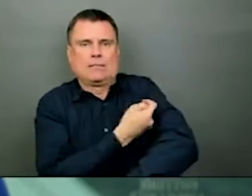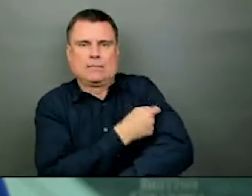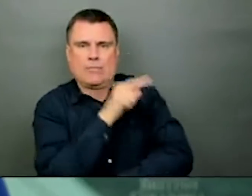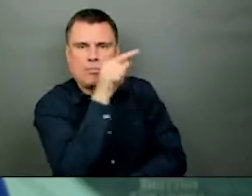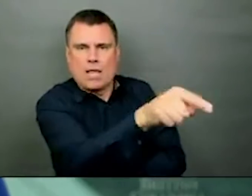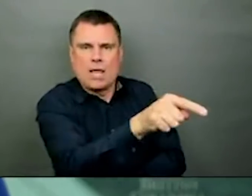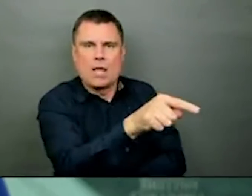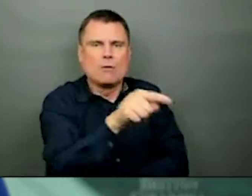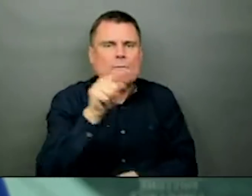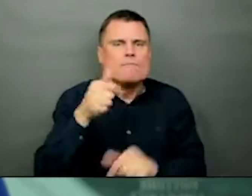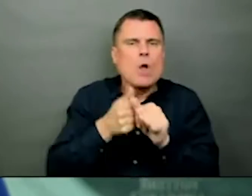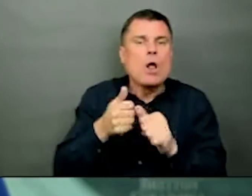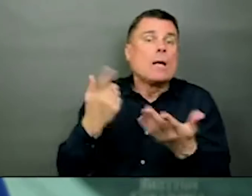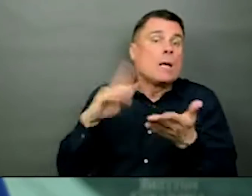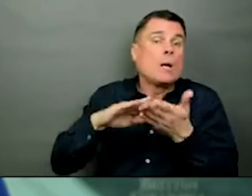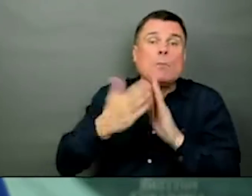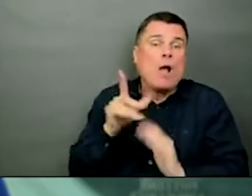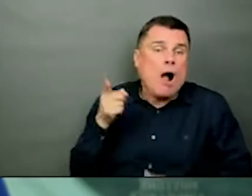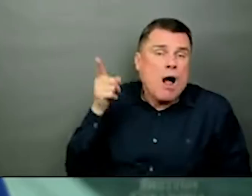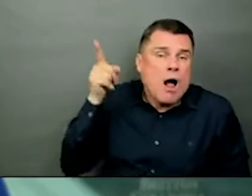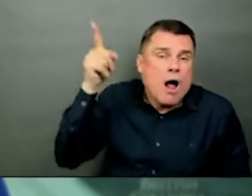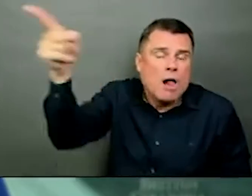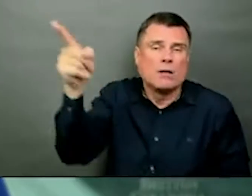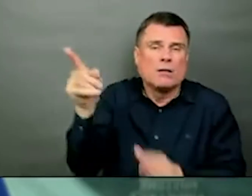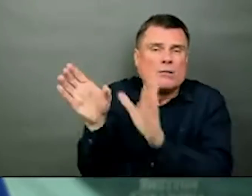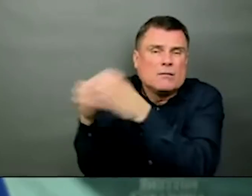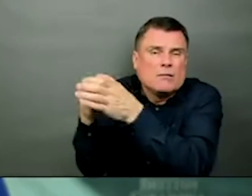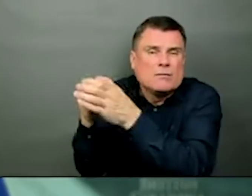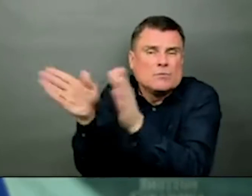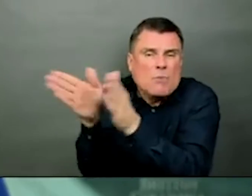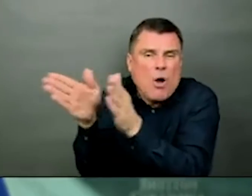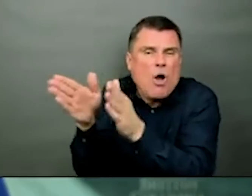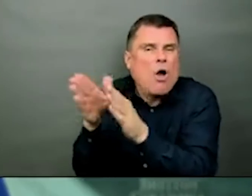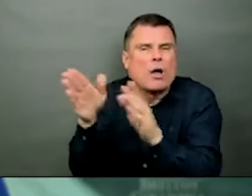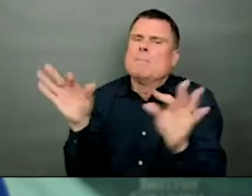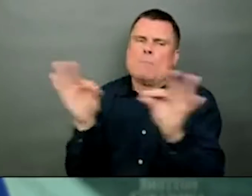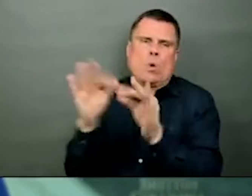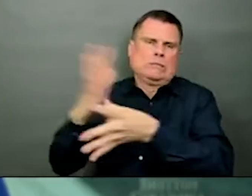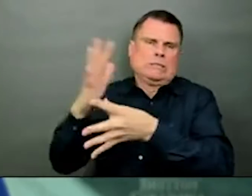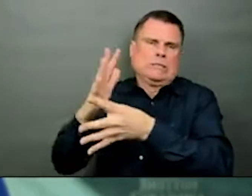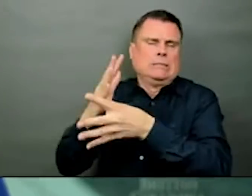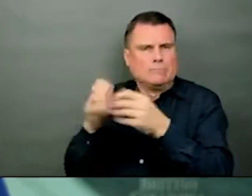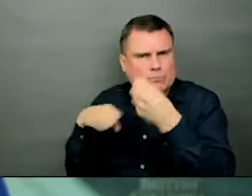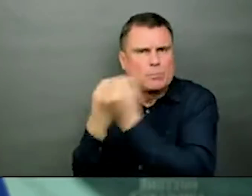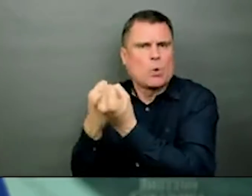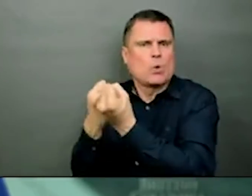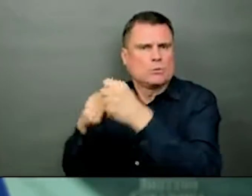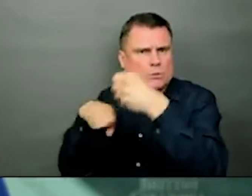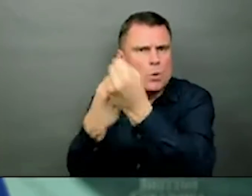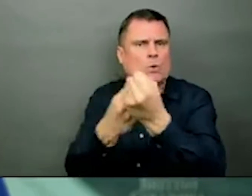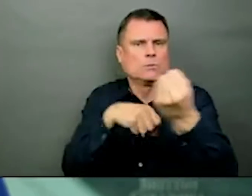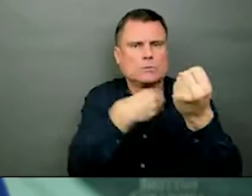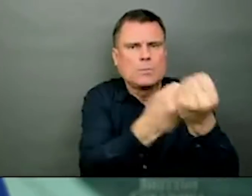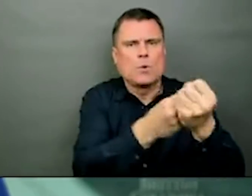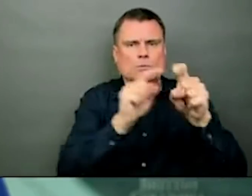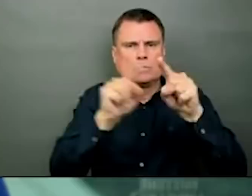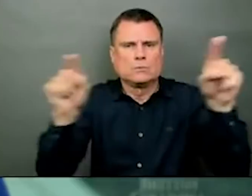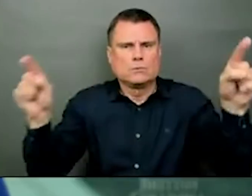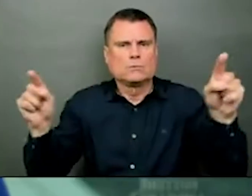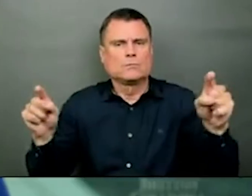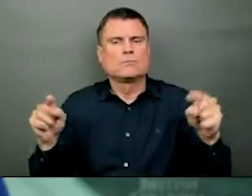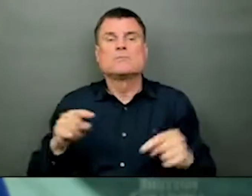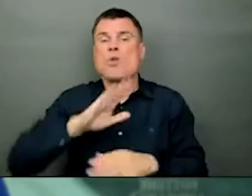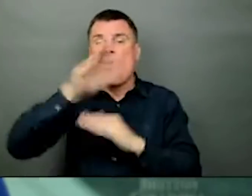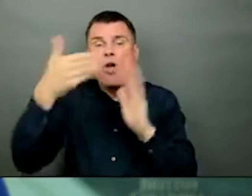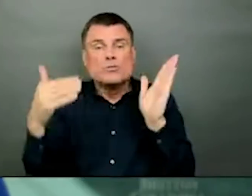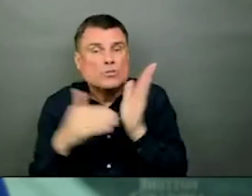immunization campaign, and the credit for that is really for all of the people involved, the health science professionals and the nurses and the doctors and the healthcare